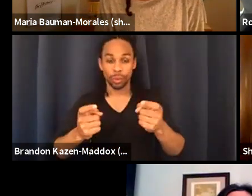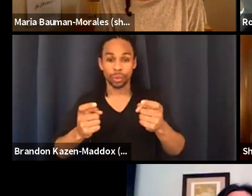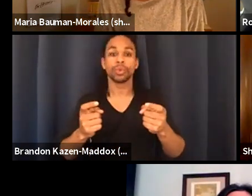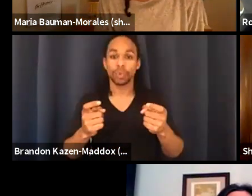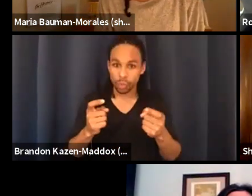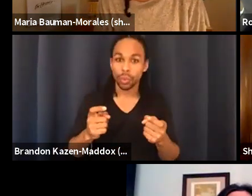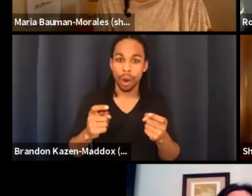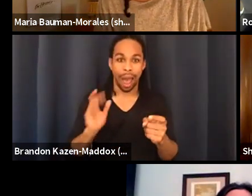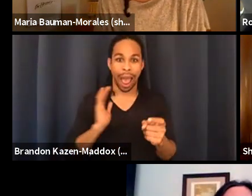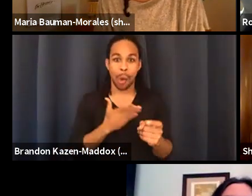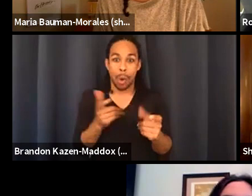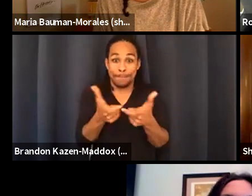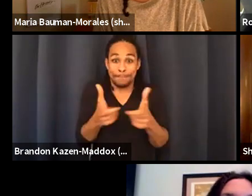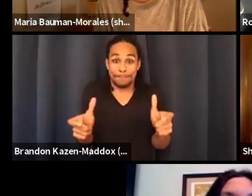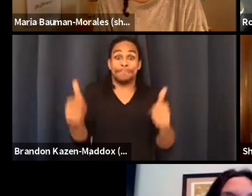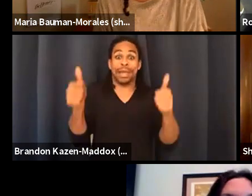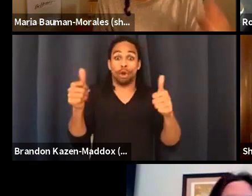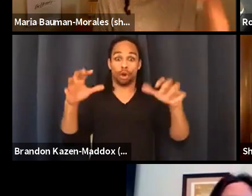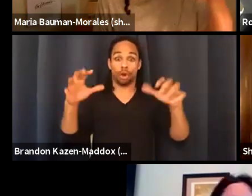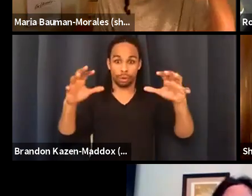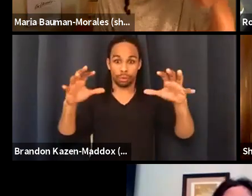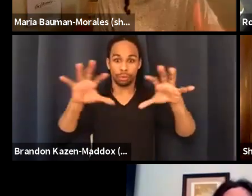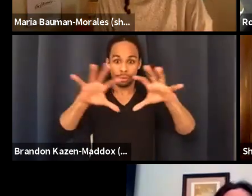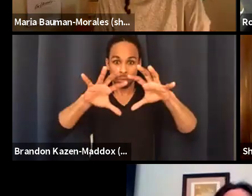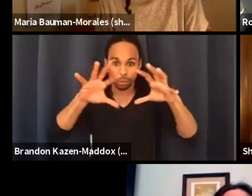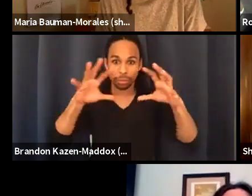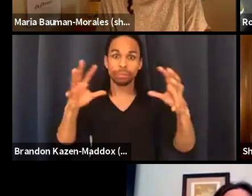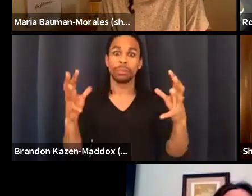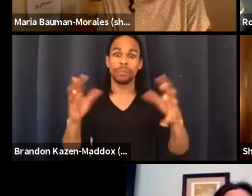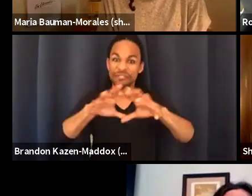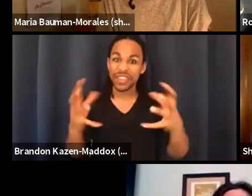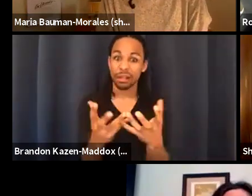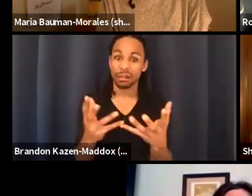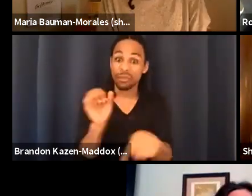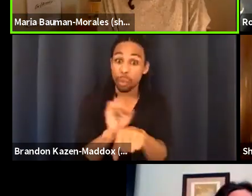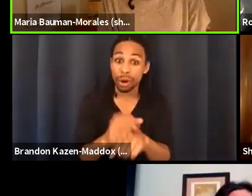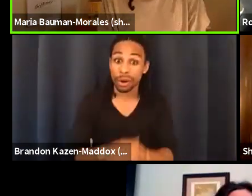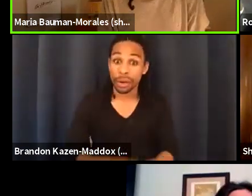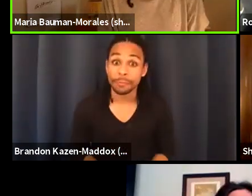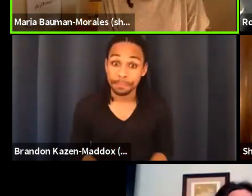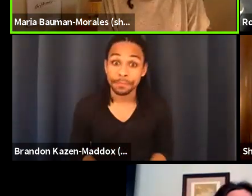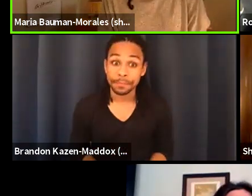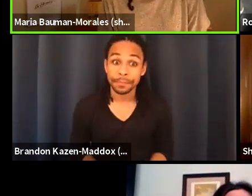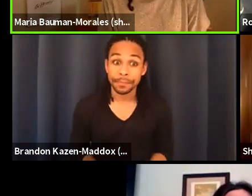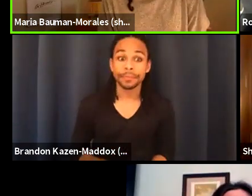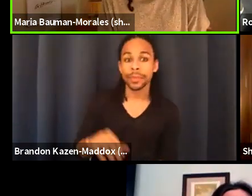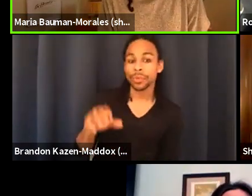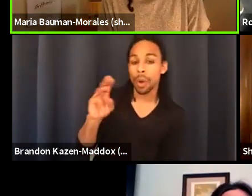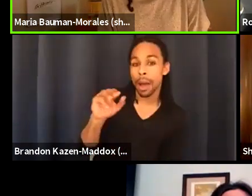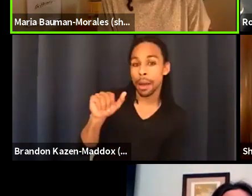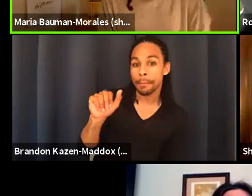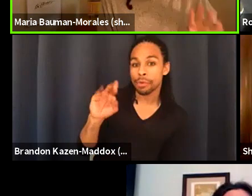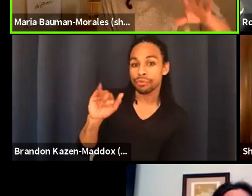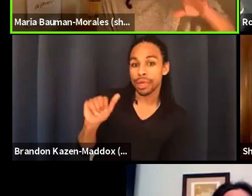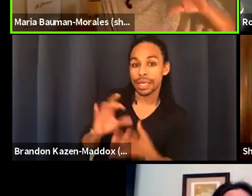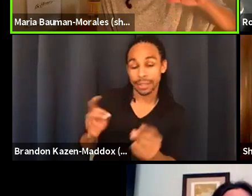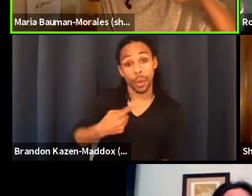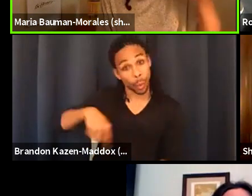Yeah, we hear you. We hear you, Mel, loud and clear. We hear you. Thank you. You know, oh gosh, you talked about